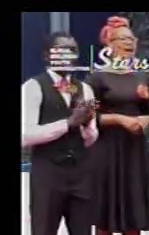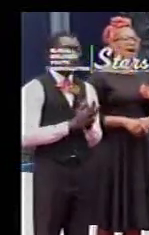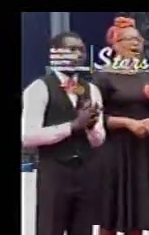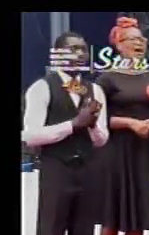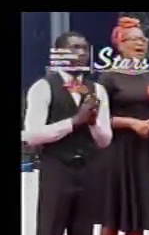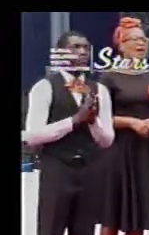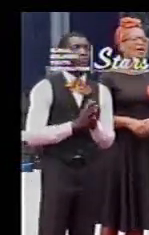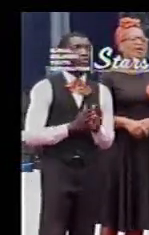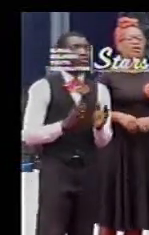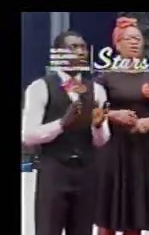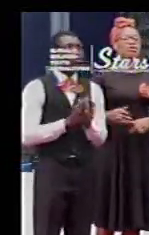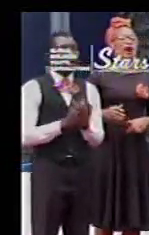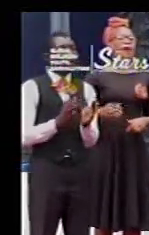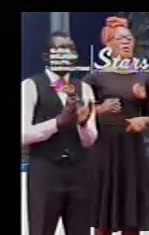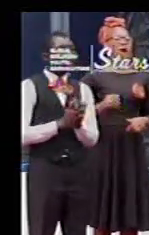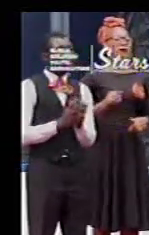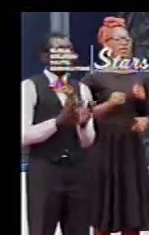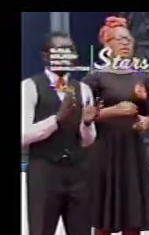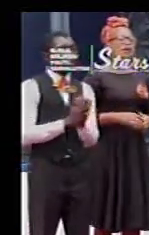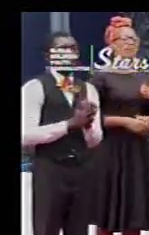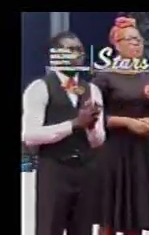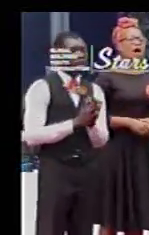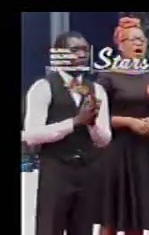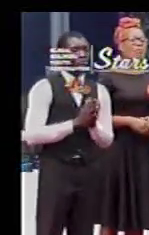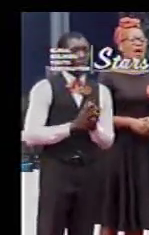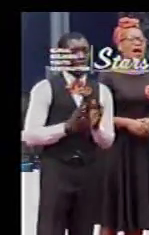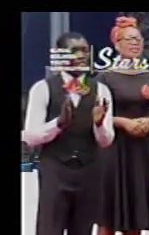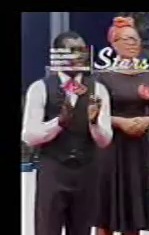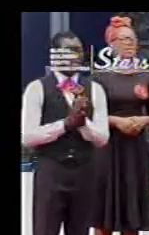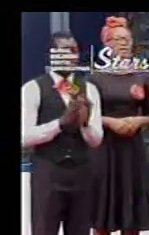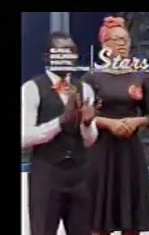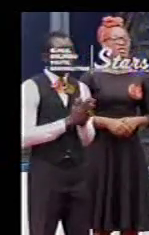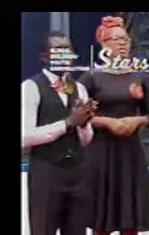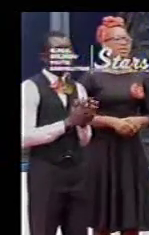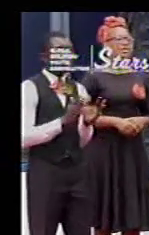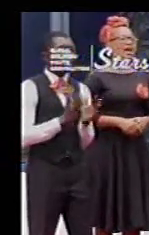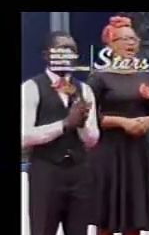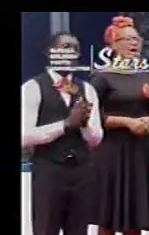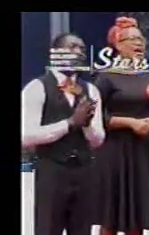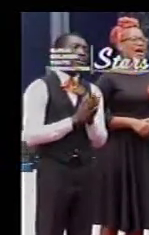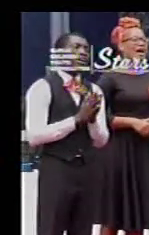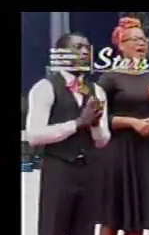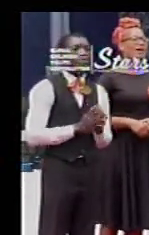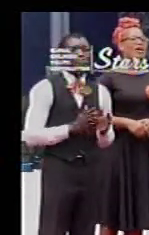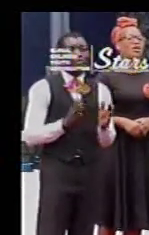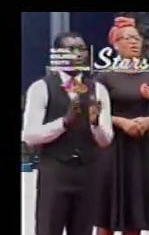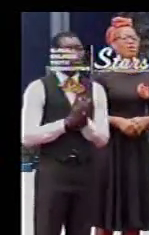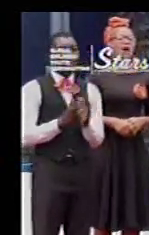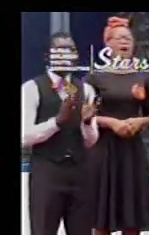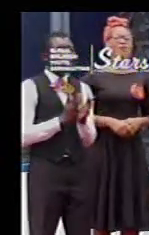Omega, you are worthy of my praises.